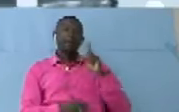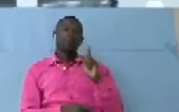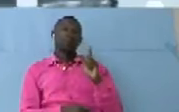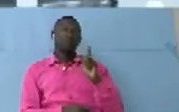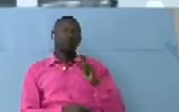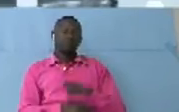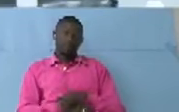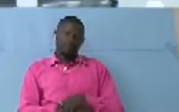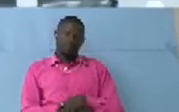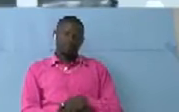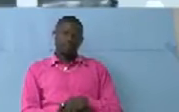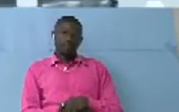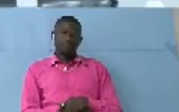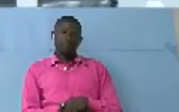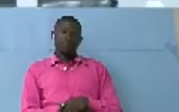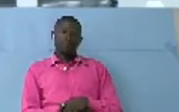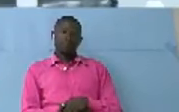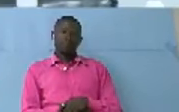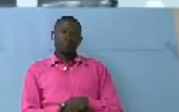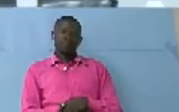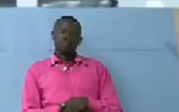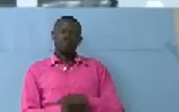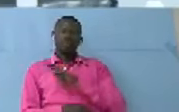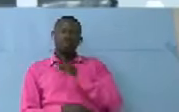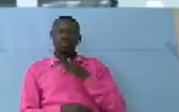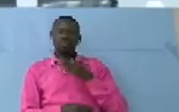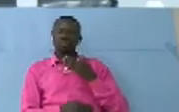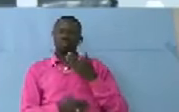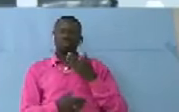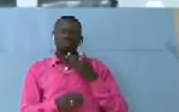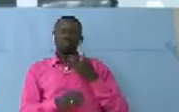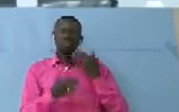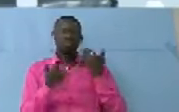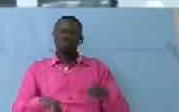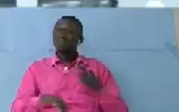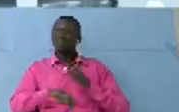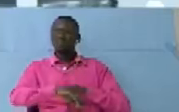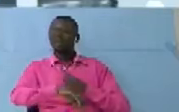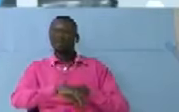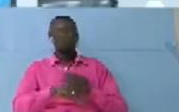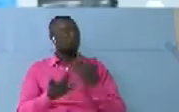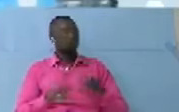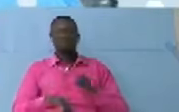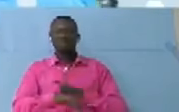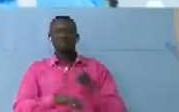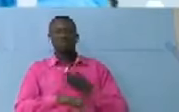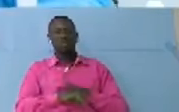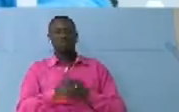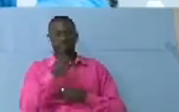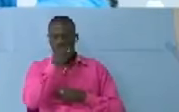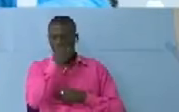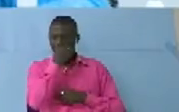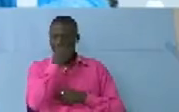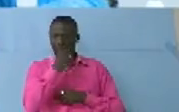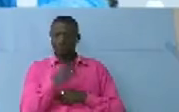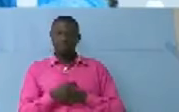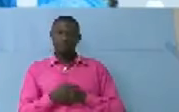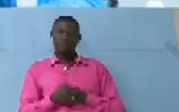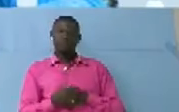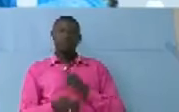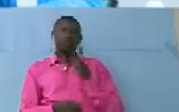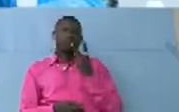My leg is broken, that's minus one. You can't get a time waste. Let me not waste their time. So most of me and Muta,